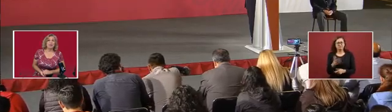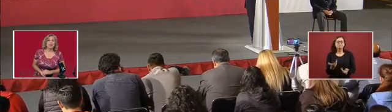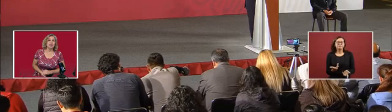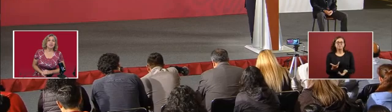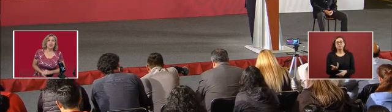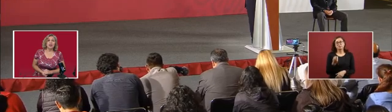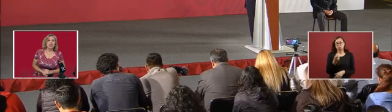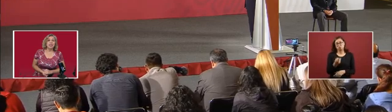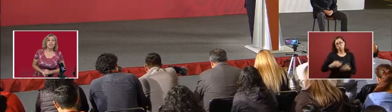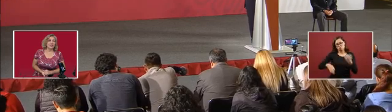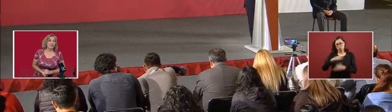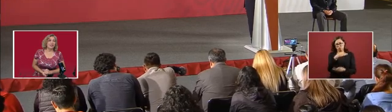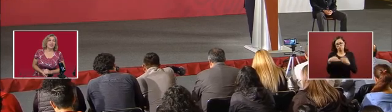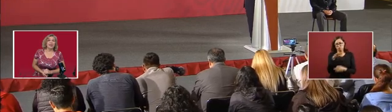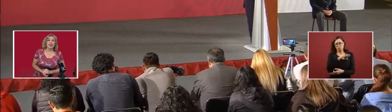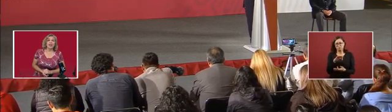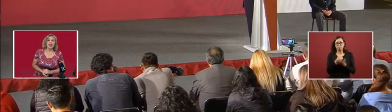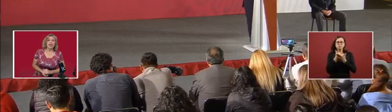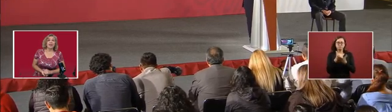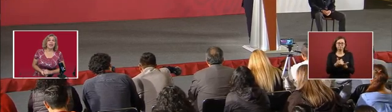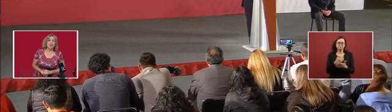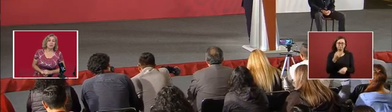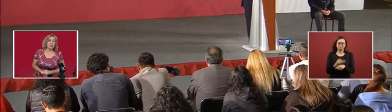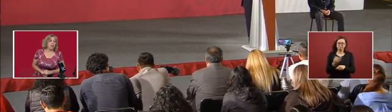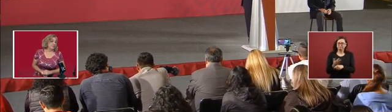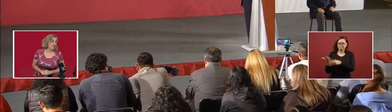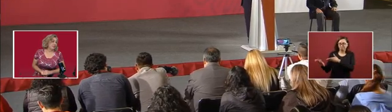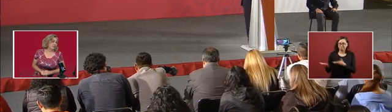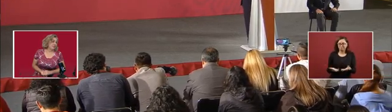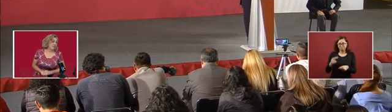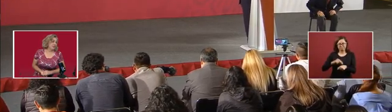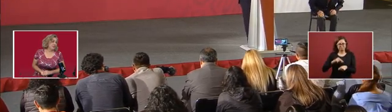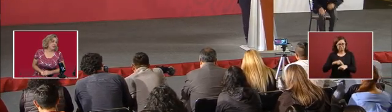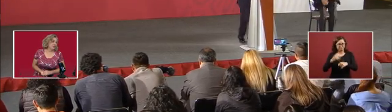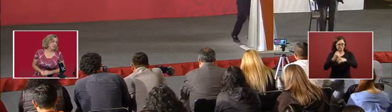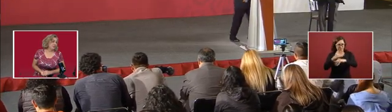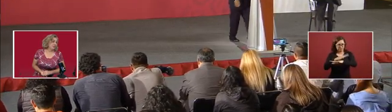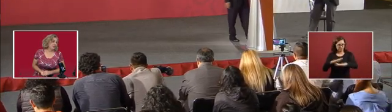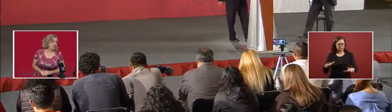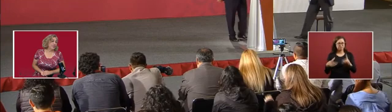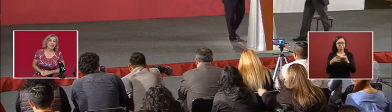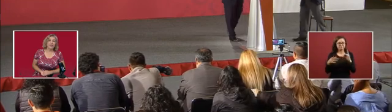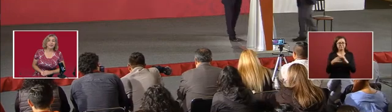little puddles, so that it don't proliferate